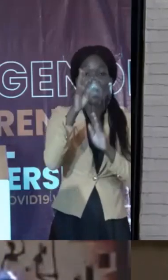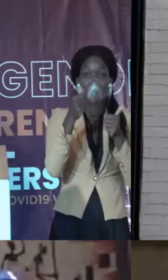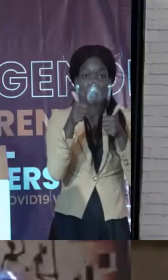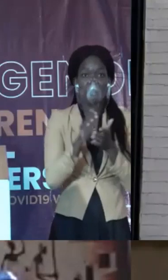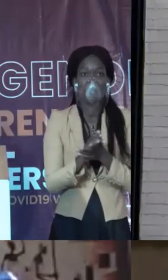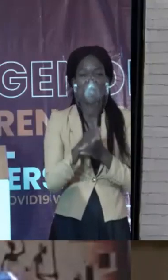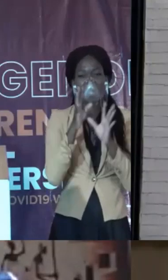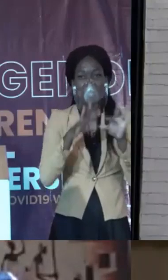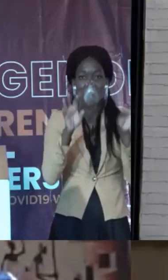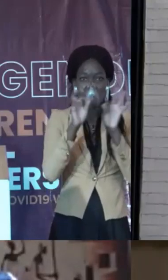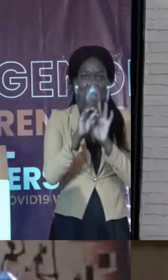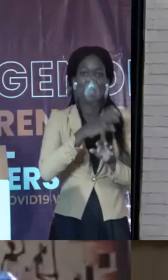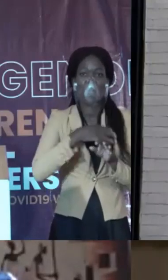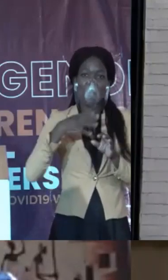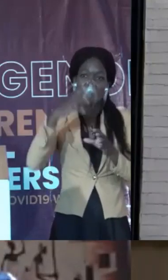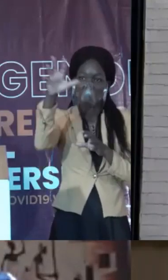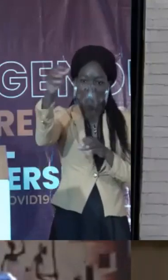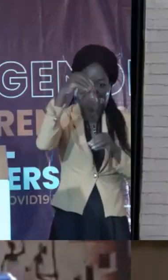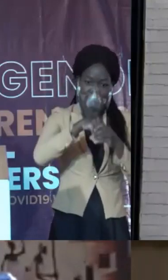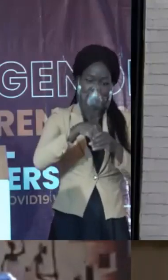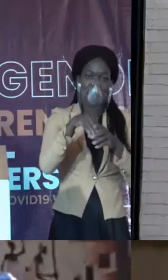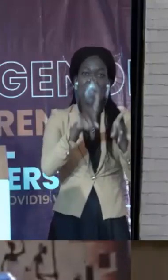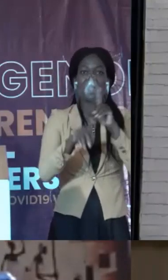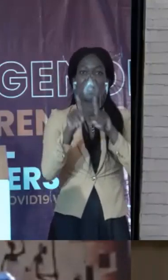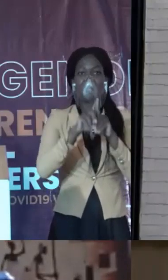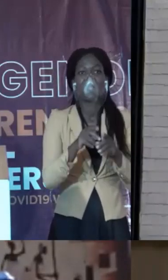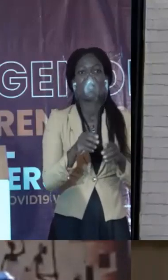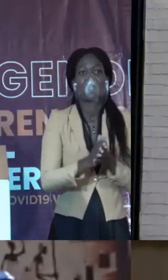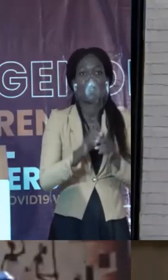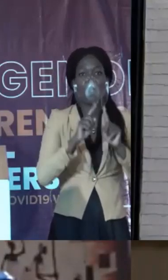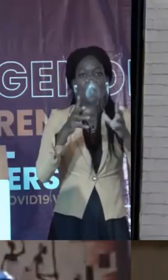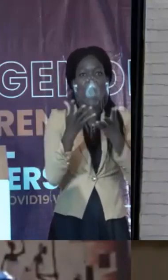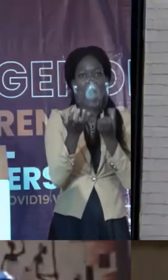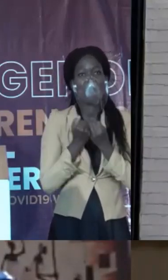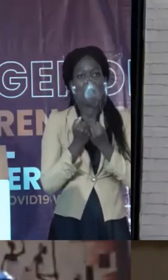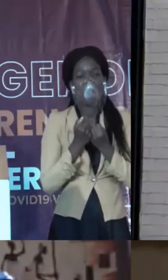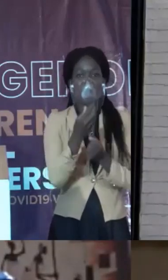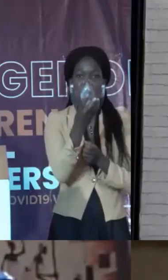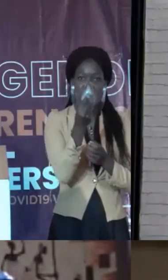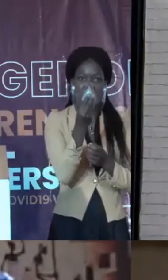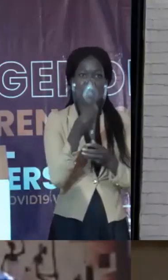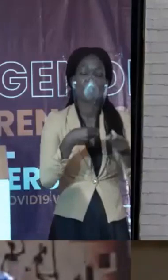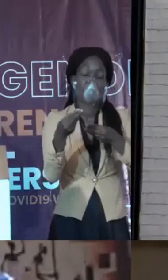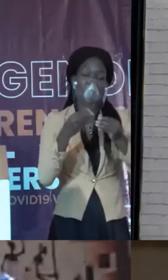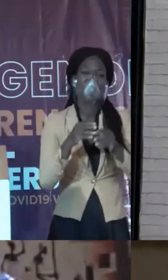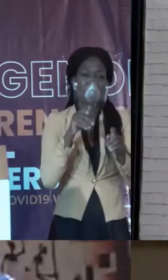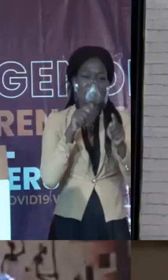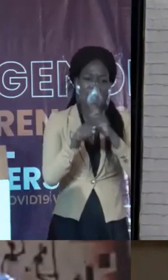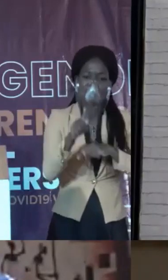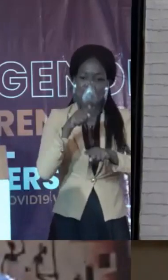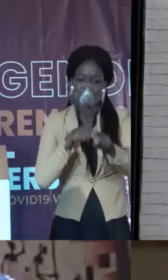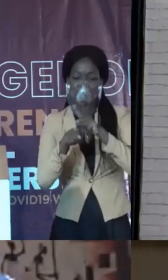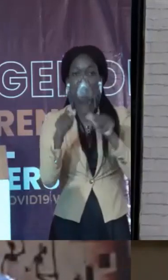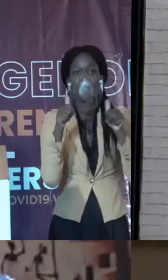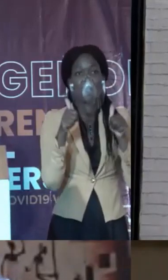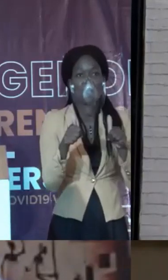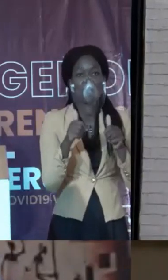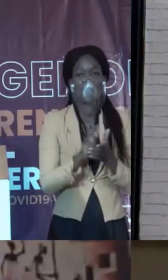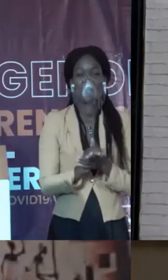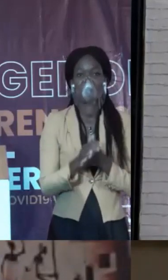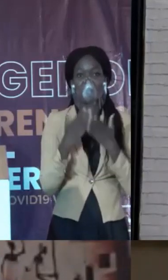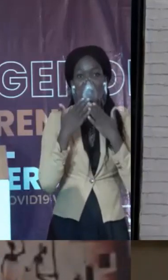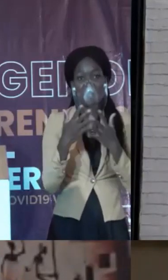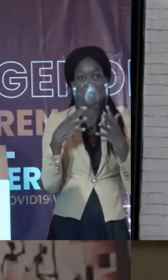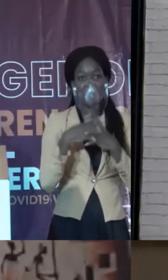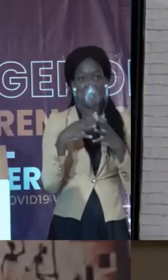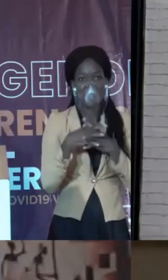participate and have better access to financial services. Thank you, Honorable. Let me go to Dr.